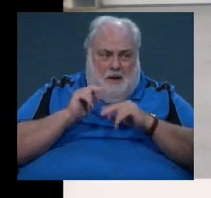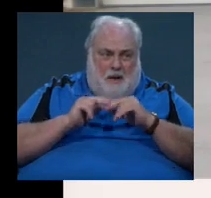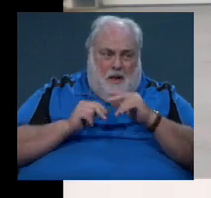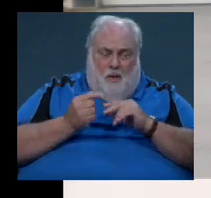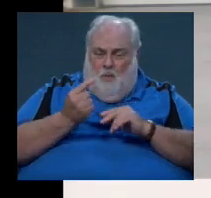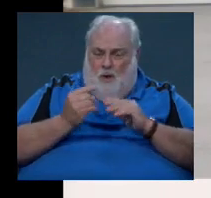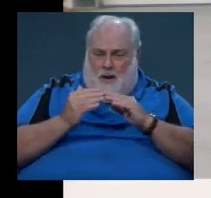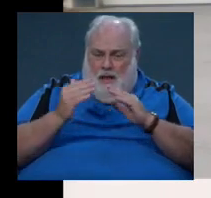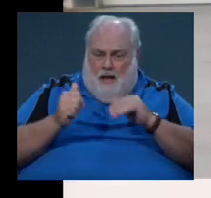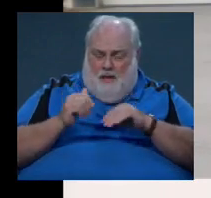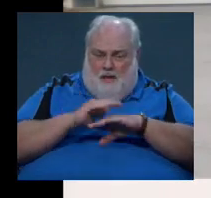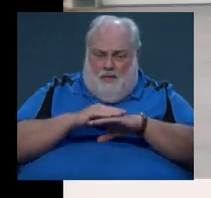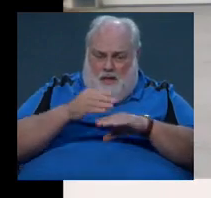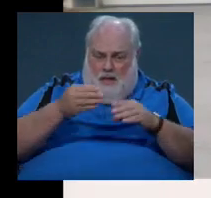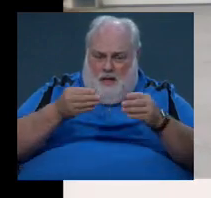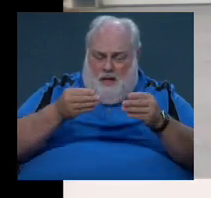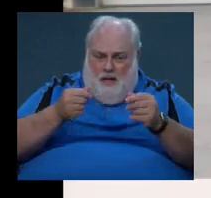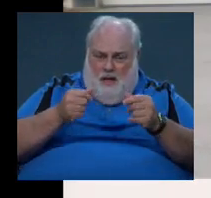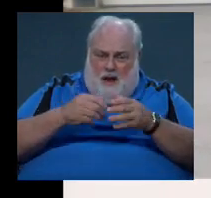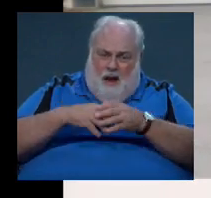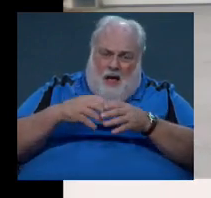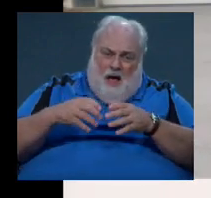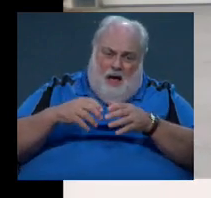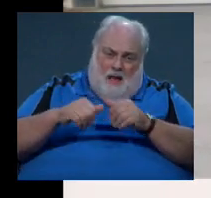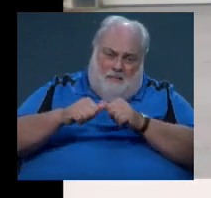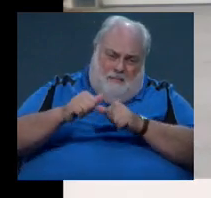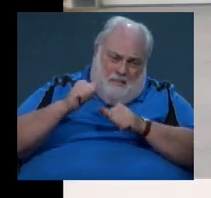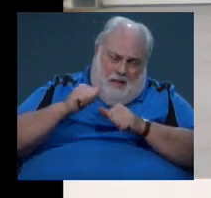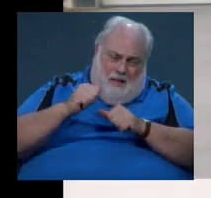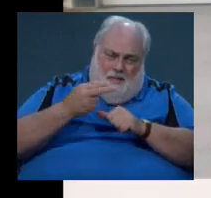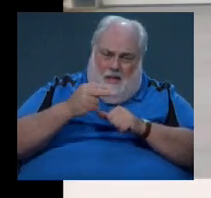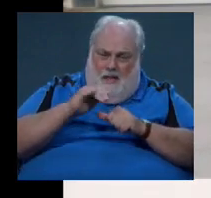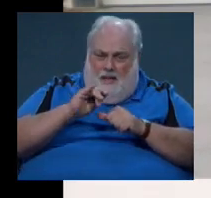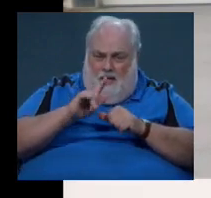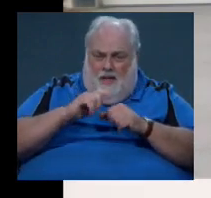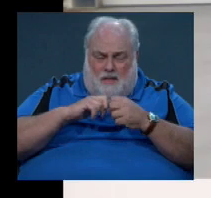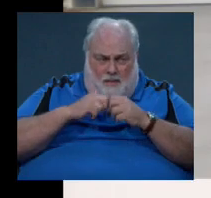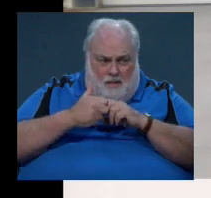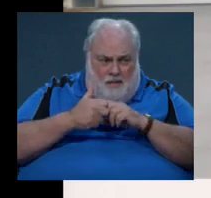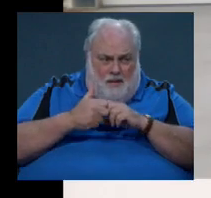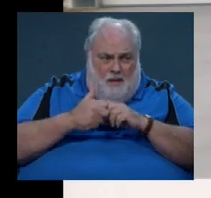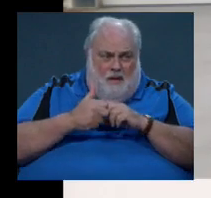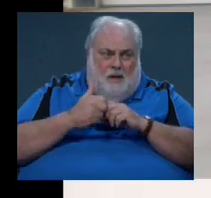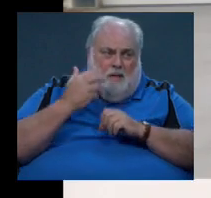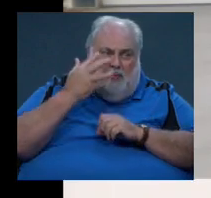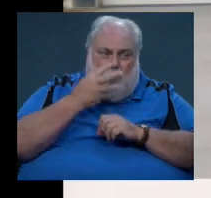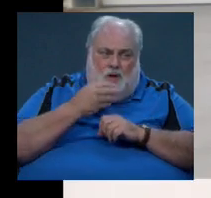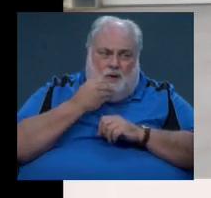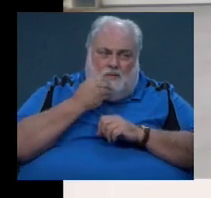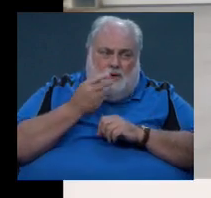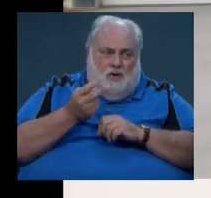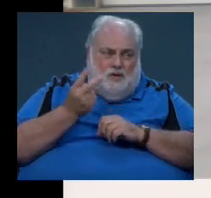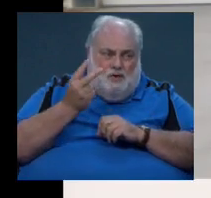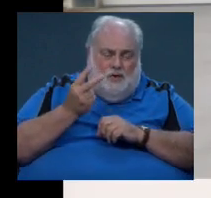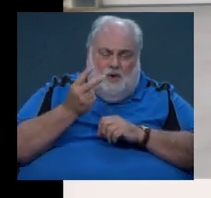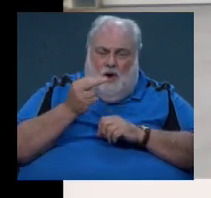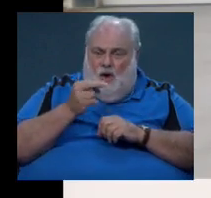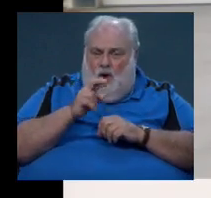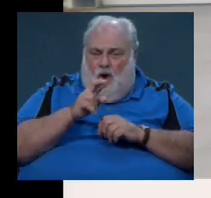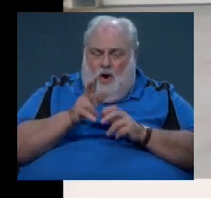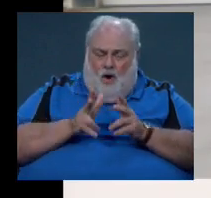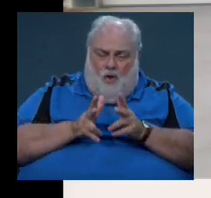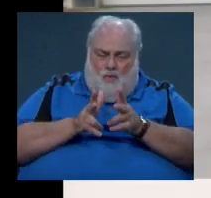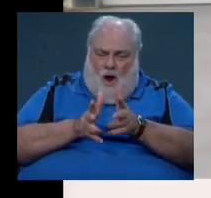a lot. He's done a lot of work in the back because there's a hill behind it and drainage is a problem. Got a beautiful 2-car